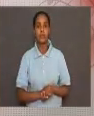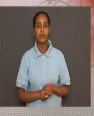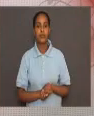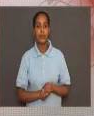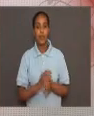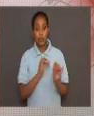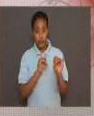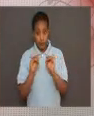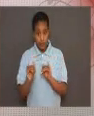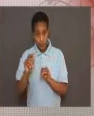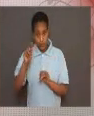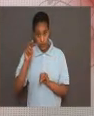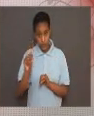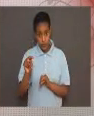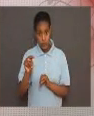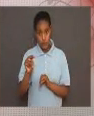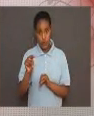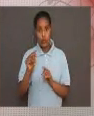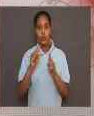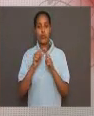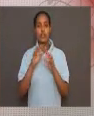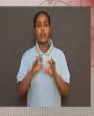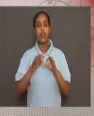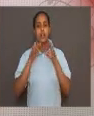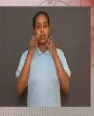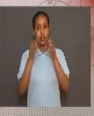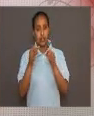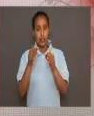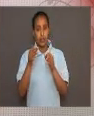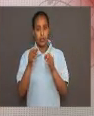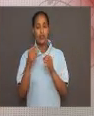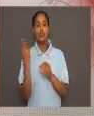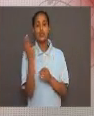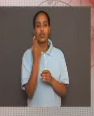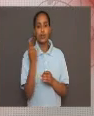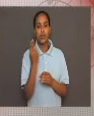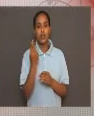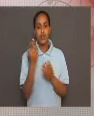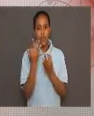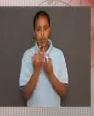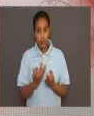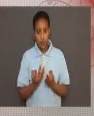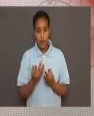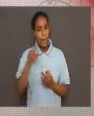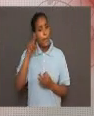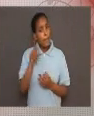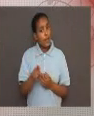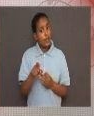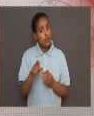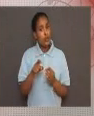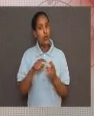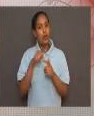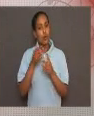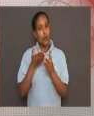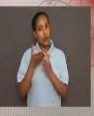In order for nitrogen to be transformed into a usable form, it must go